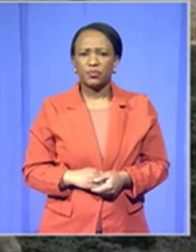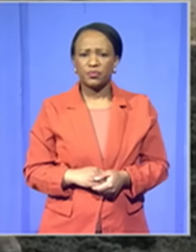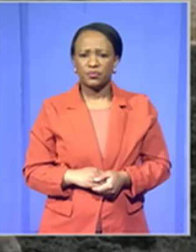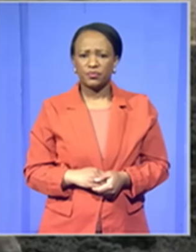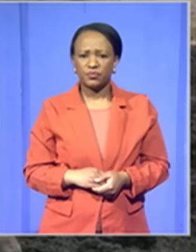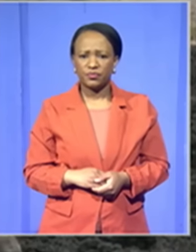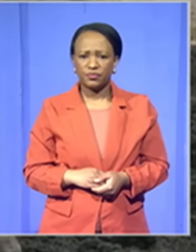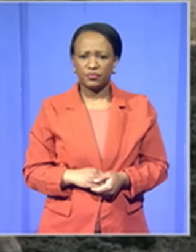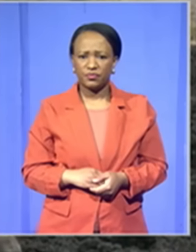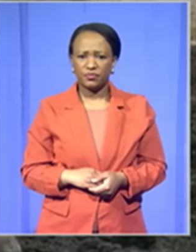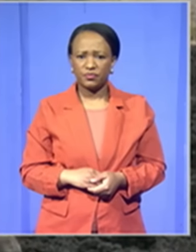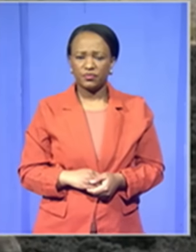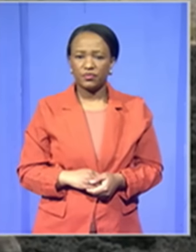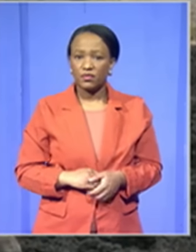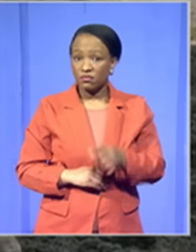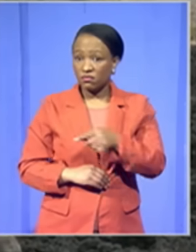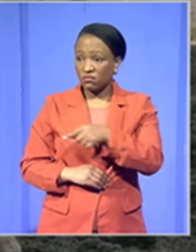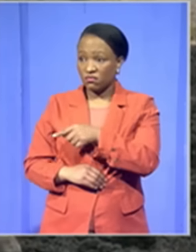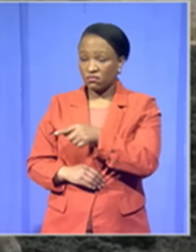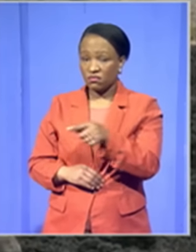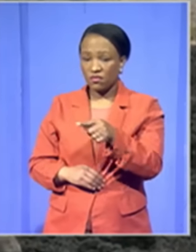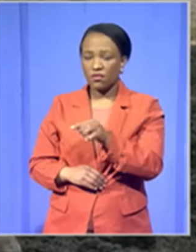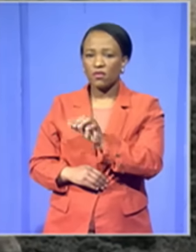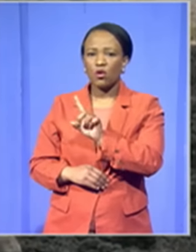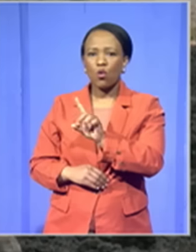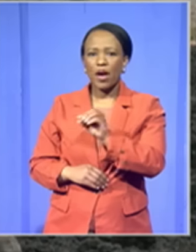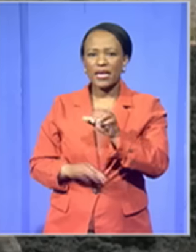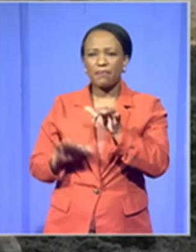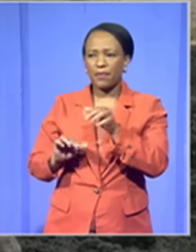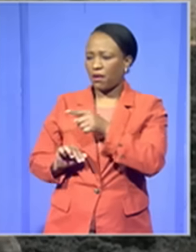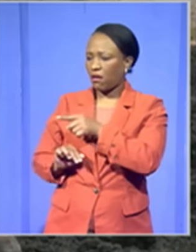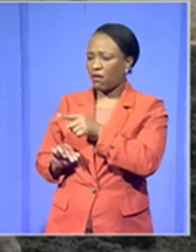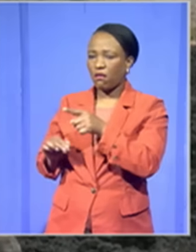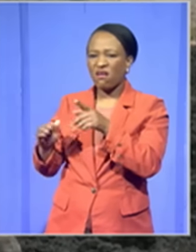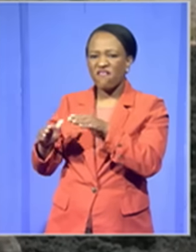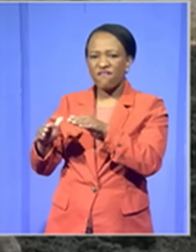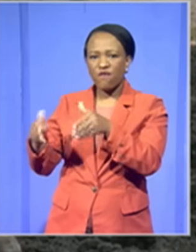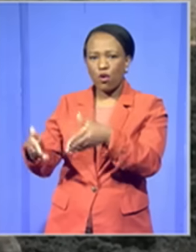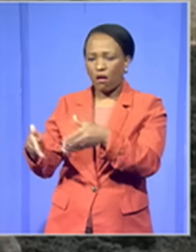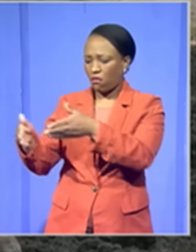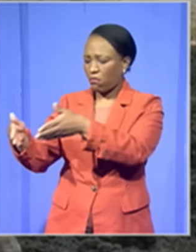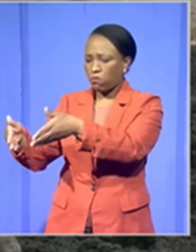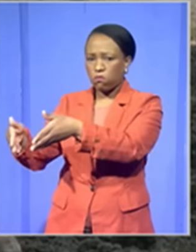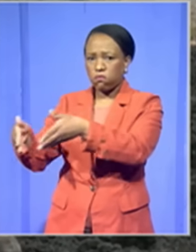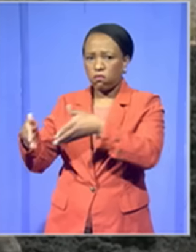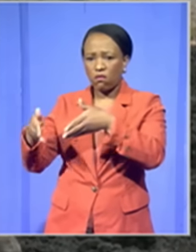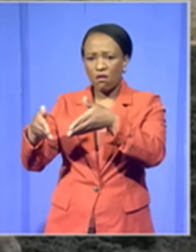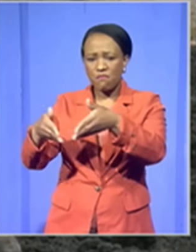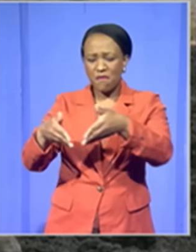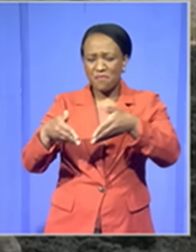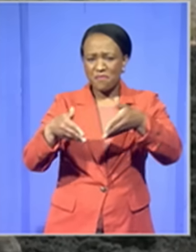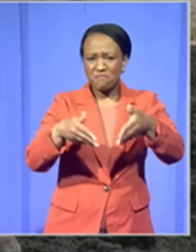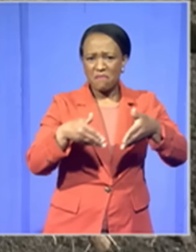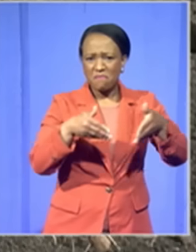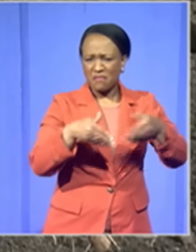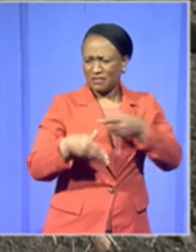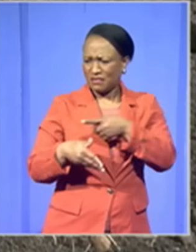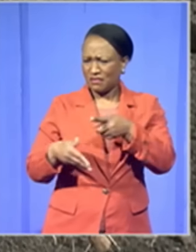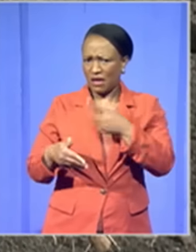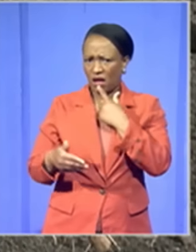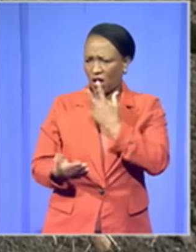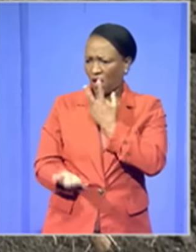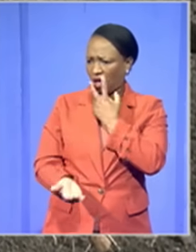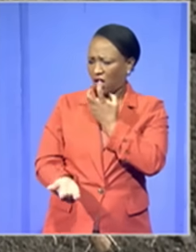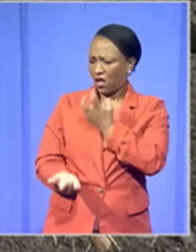Go fitlhelwa ga mabitla a feta 100 a batho ba ba sa itsewe mo Marikana go gakgamaditse batho ba le bantsi mo kgaolong eno. Go bonala